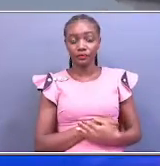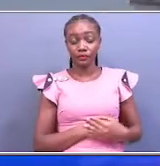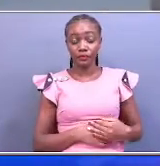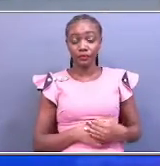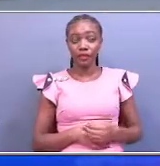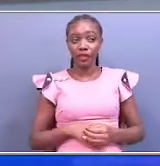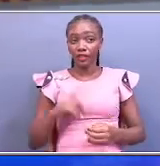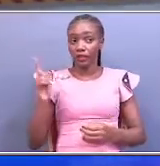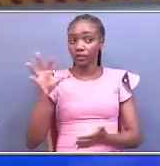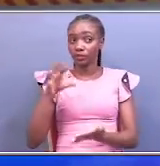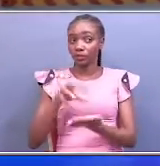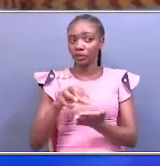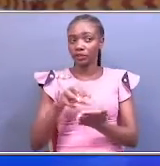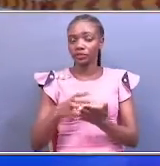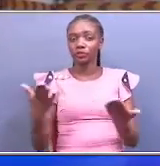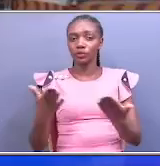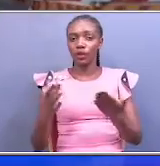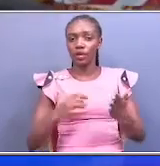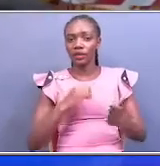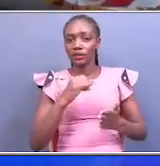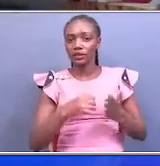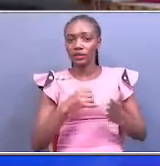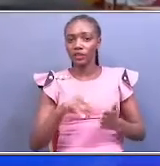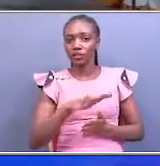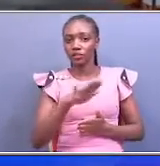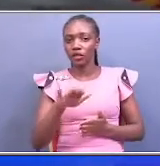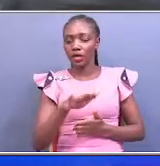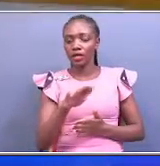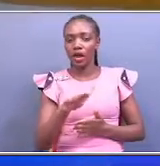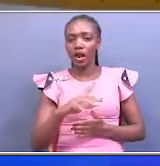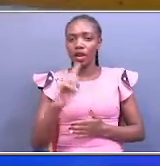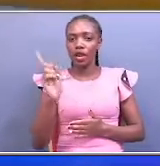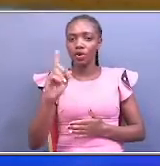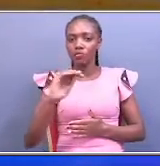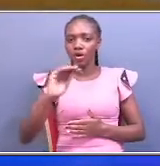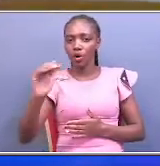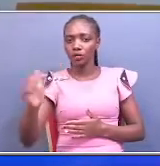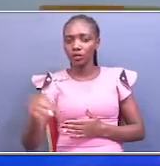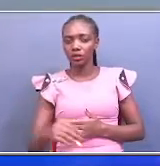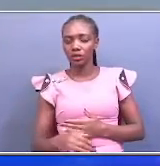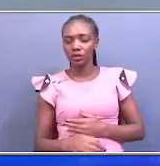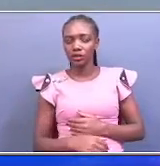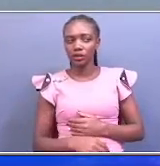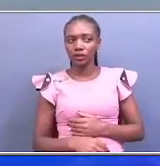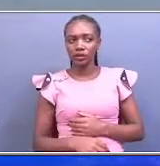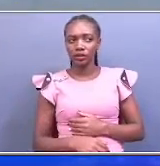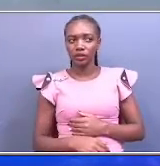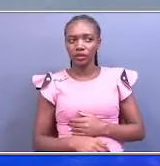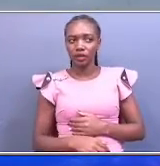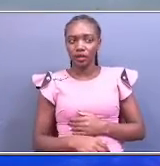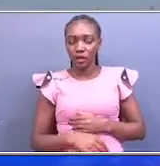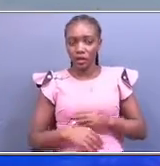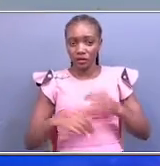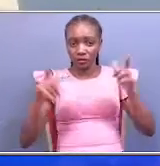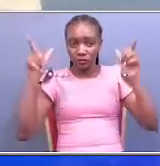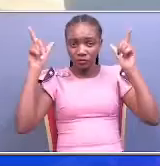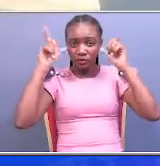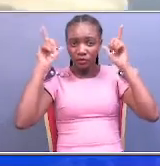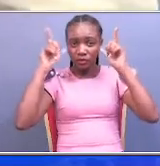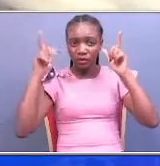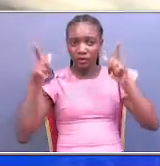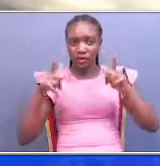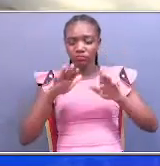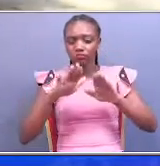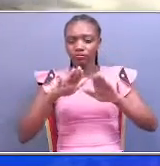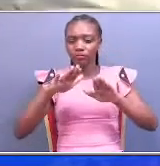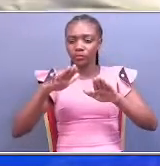This was the situation at the industrial area depot in Nairobi. A large number of petroleum trucks have lined up at